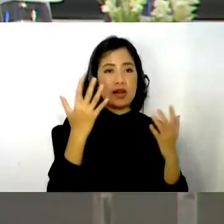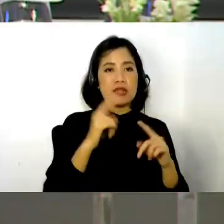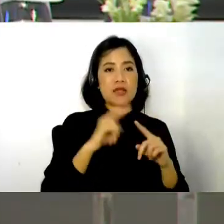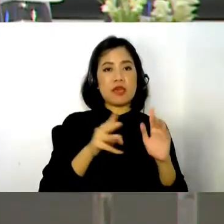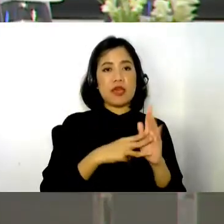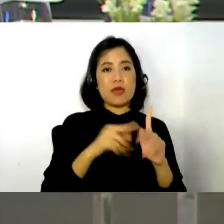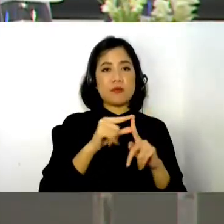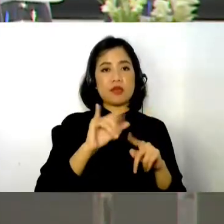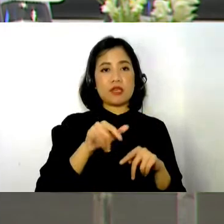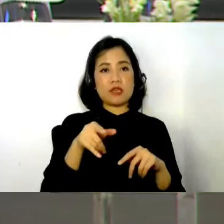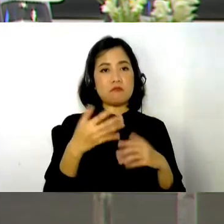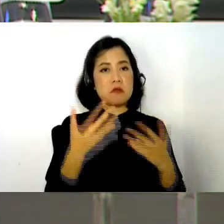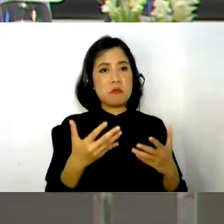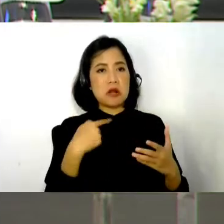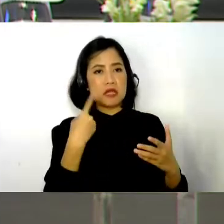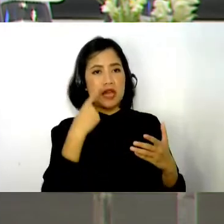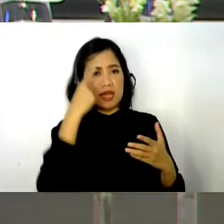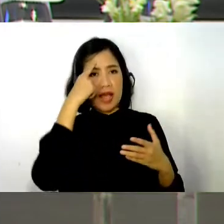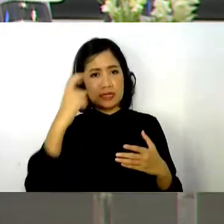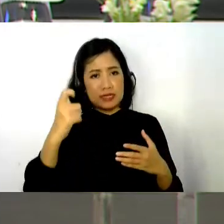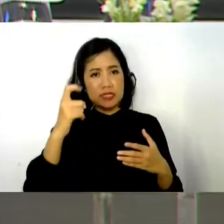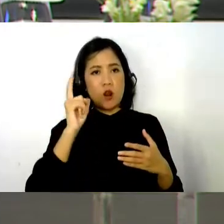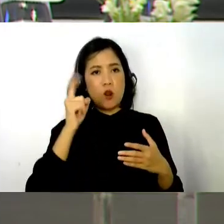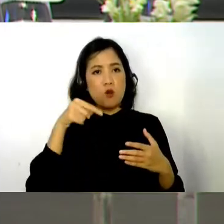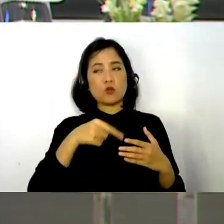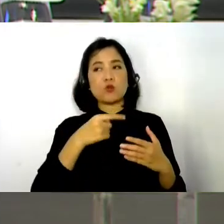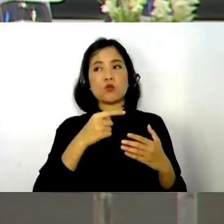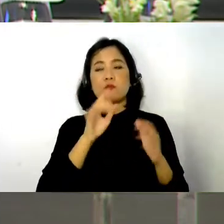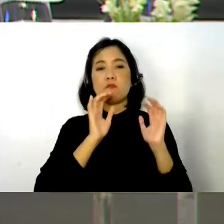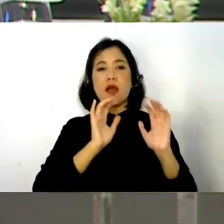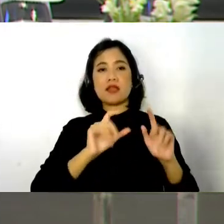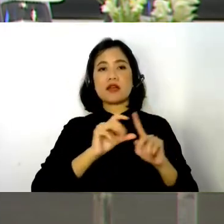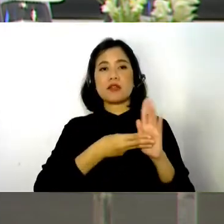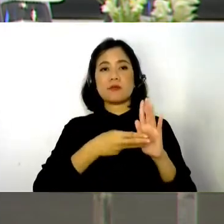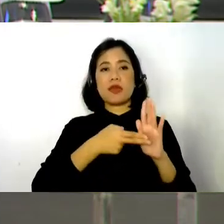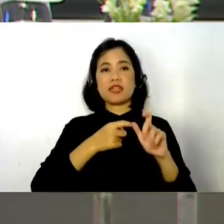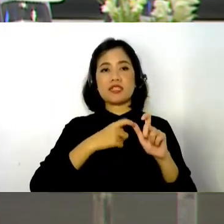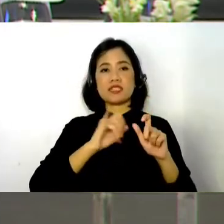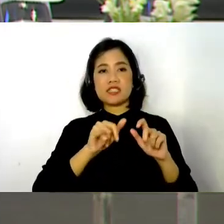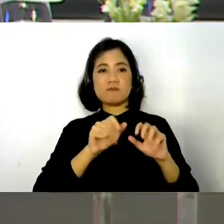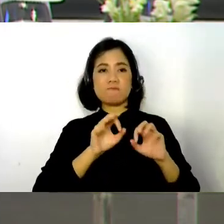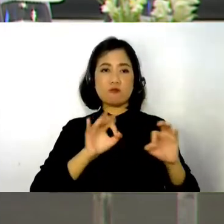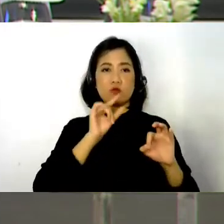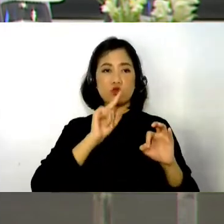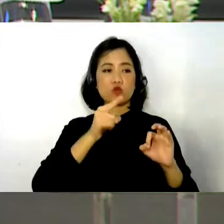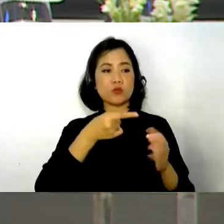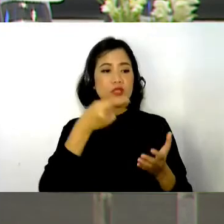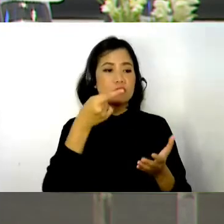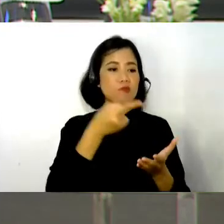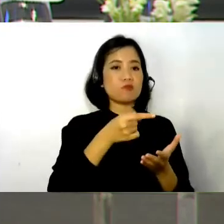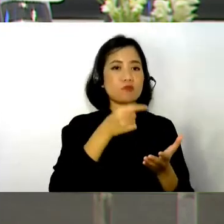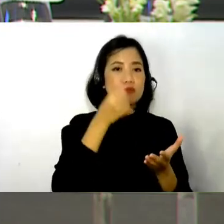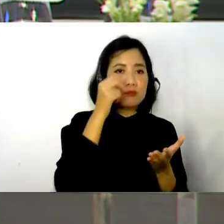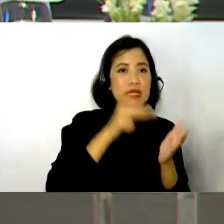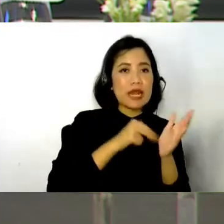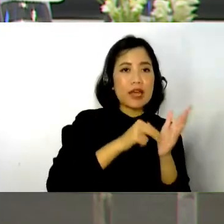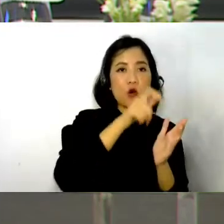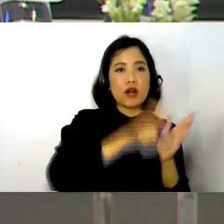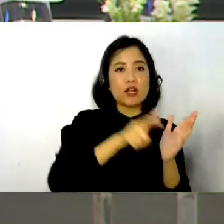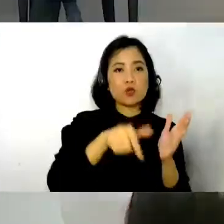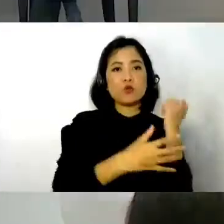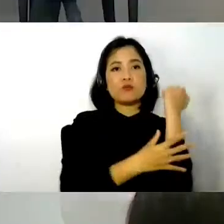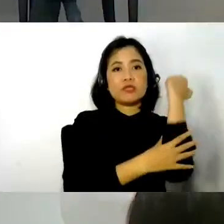We cannot use one of them, but we have to use both in the future. So in terms of the lesson learned from the social protection, I think